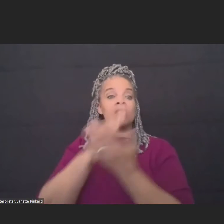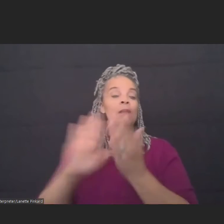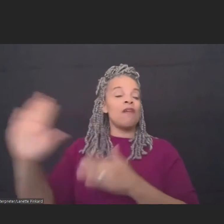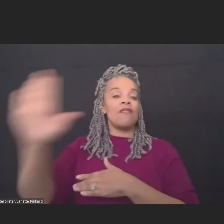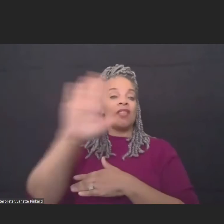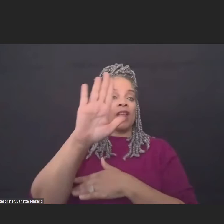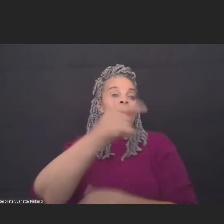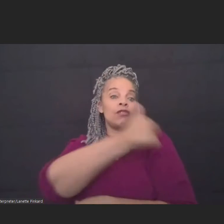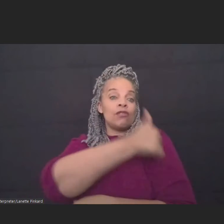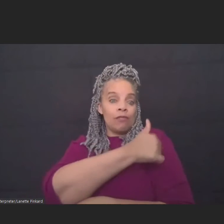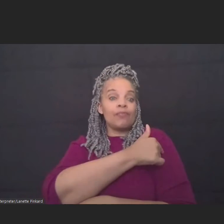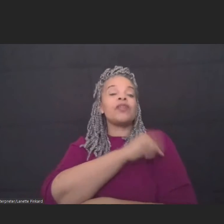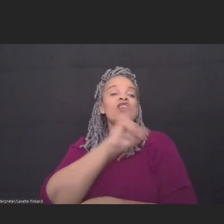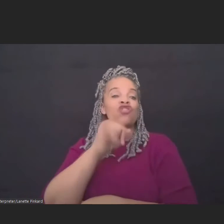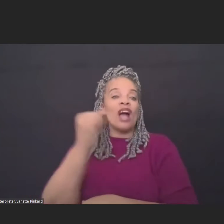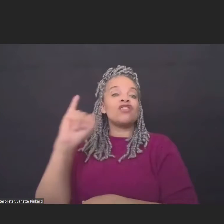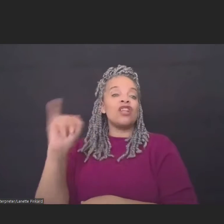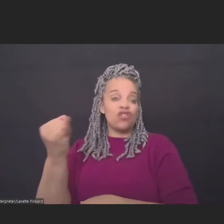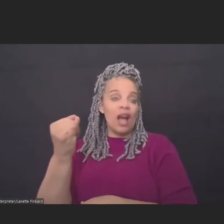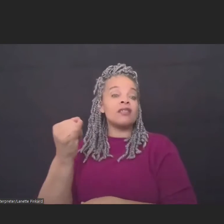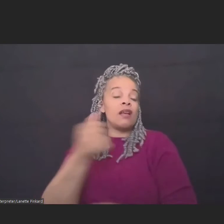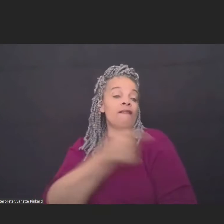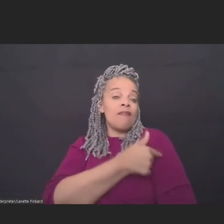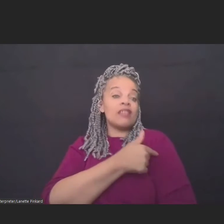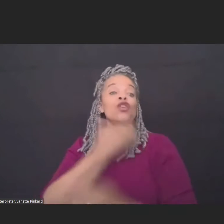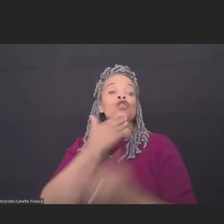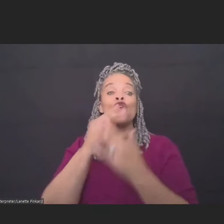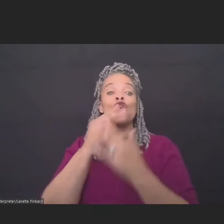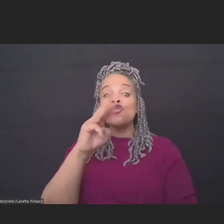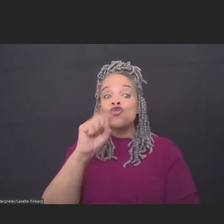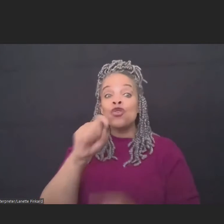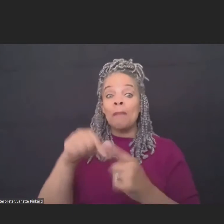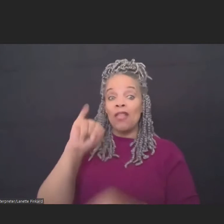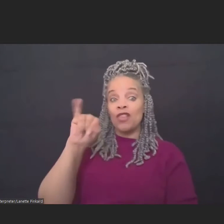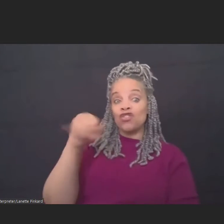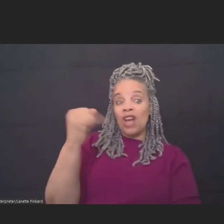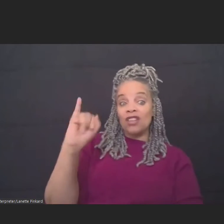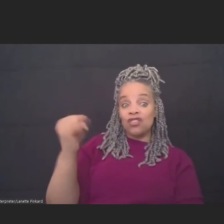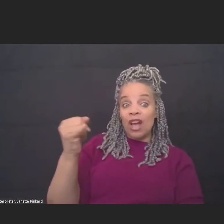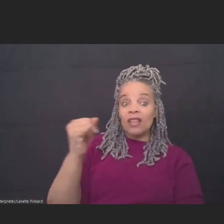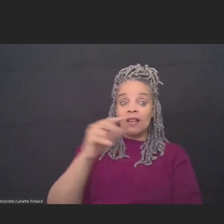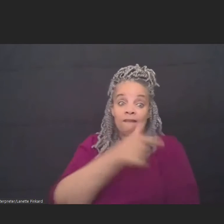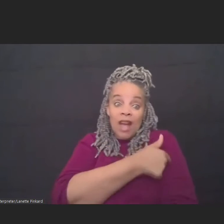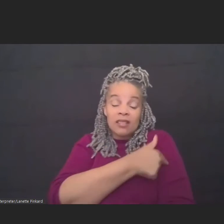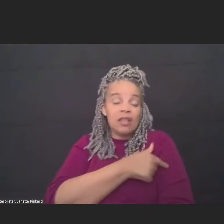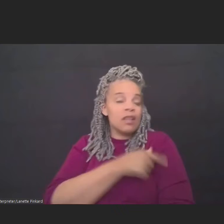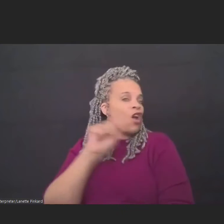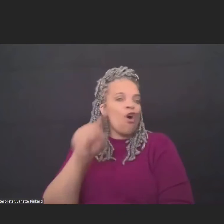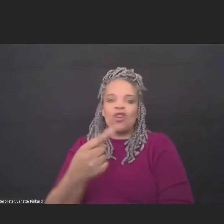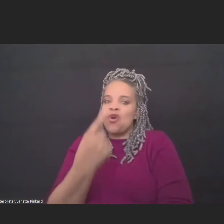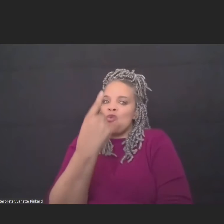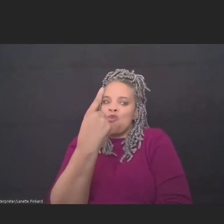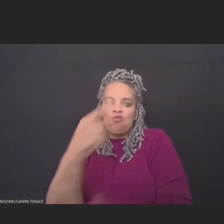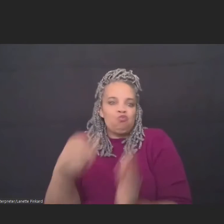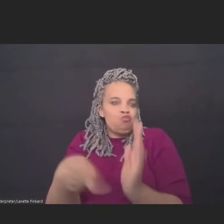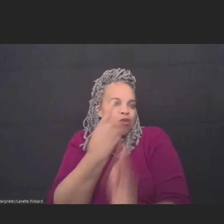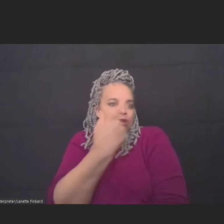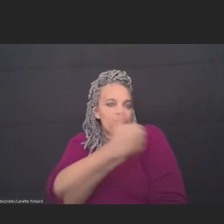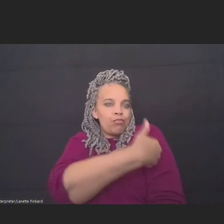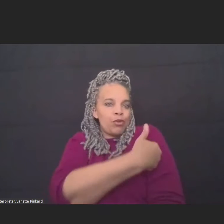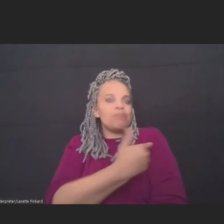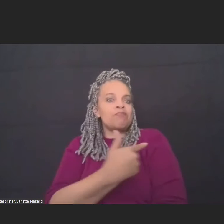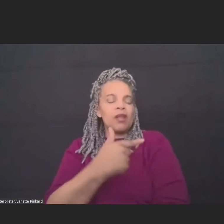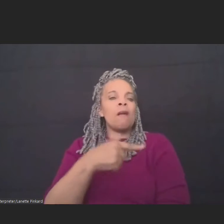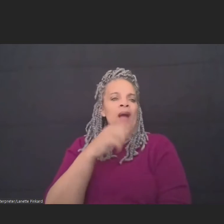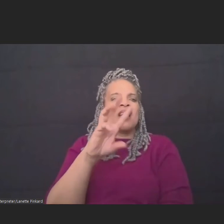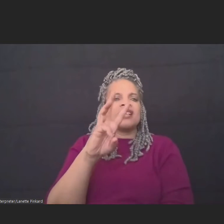Johnson & Johnson vaccine. The good news is about the Johnson vaccine is that it's only one dose, and it's about 65